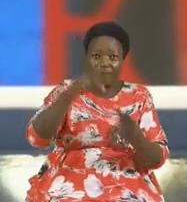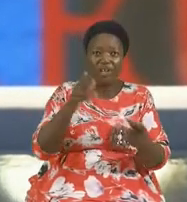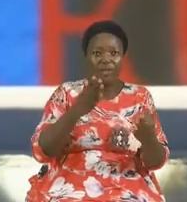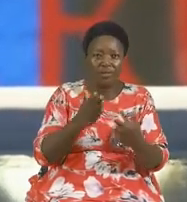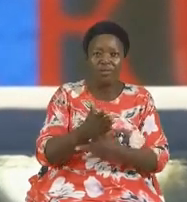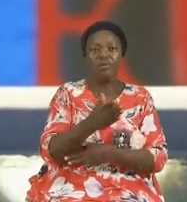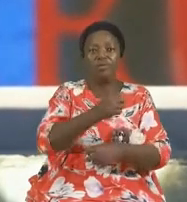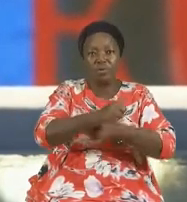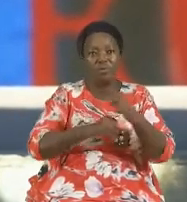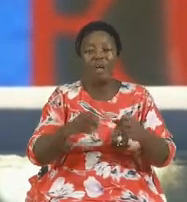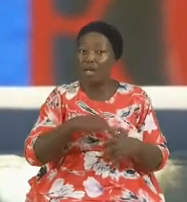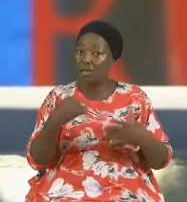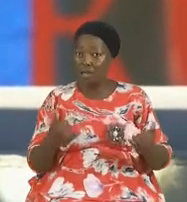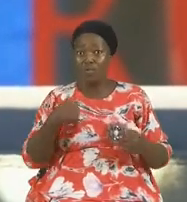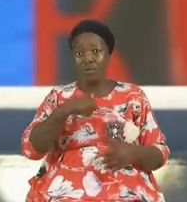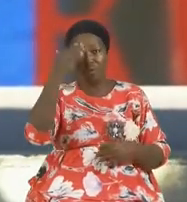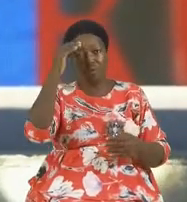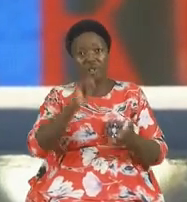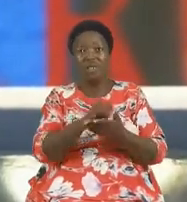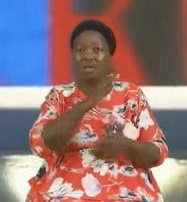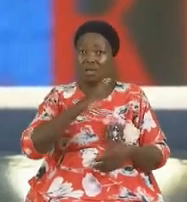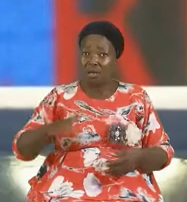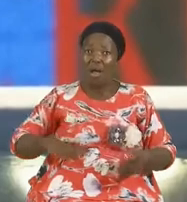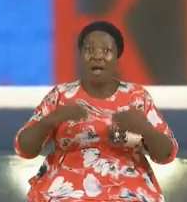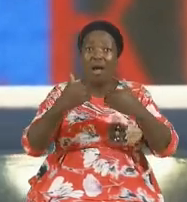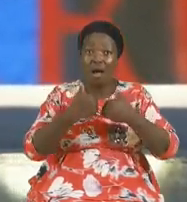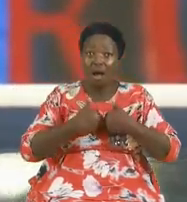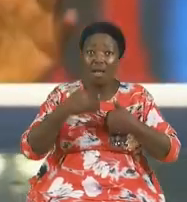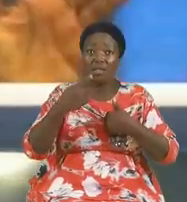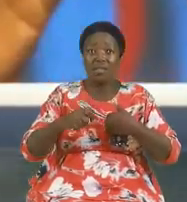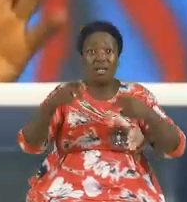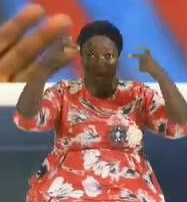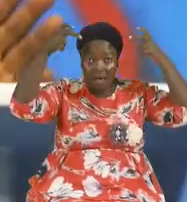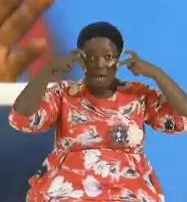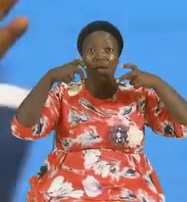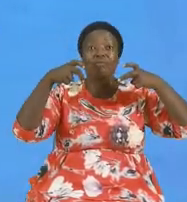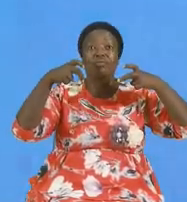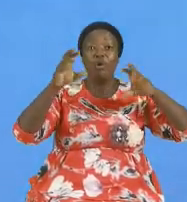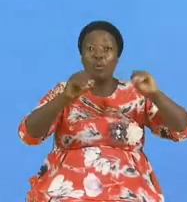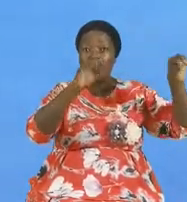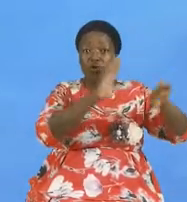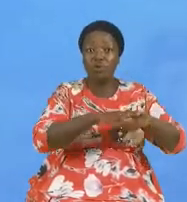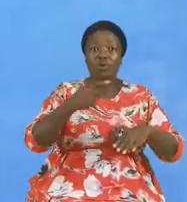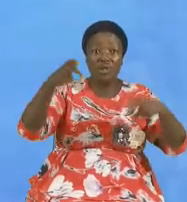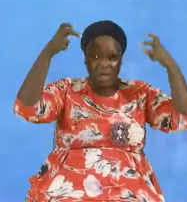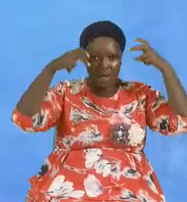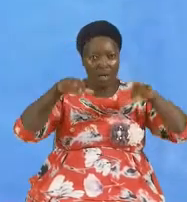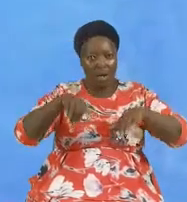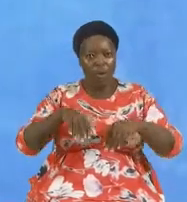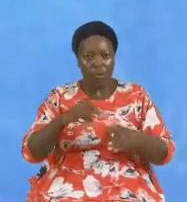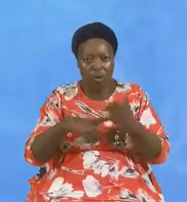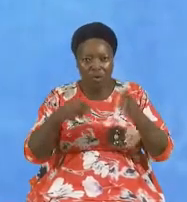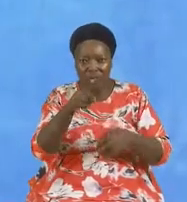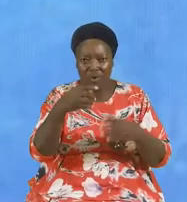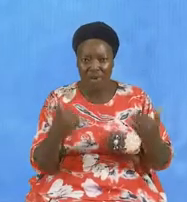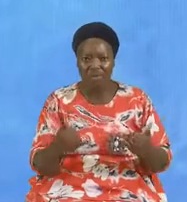salvation perfect through suffering. And now we know that Christ has the crown.